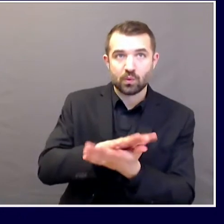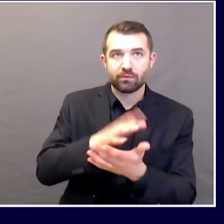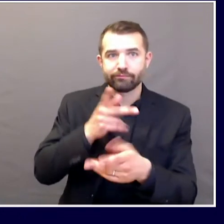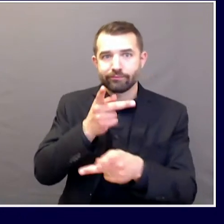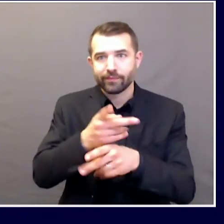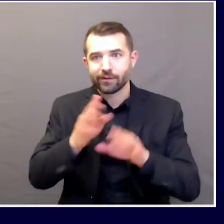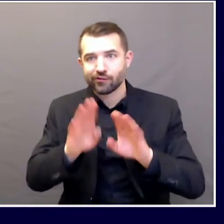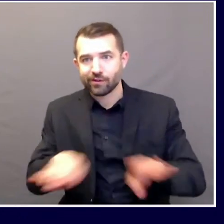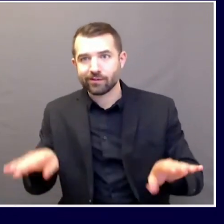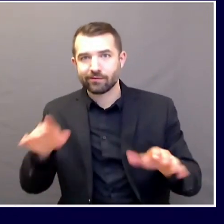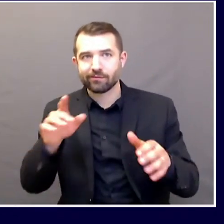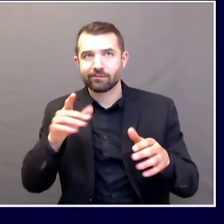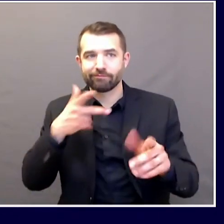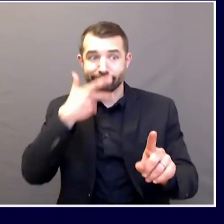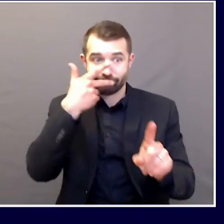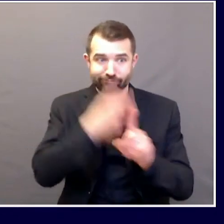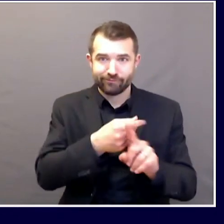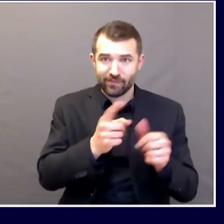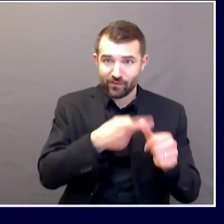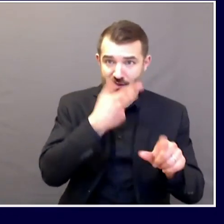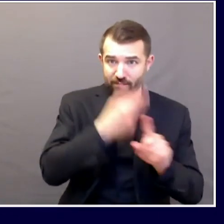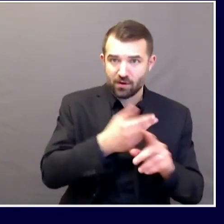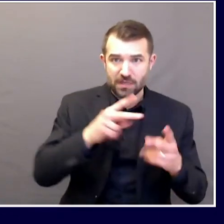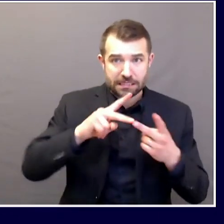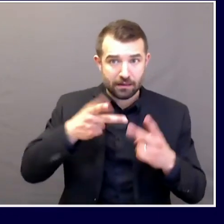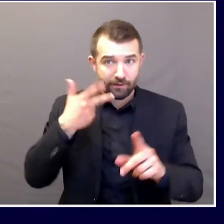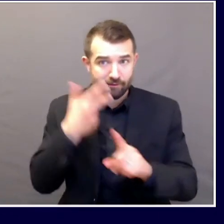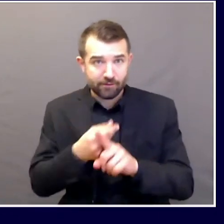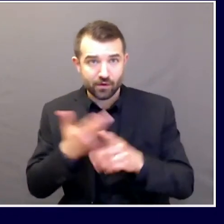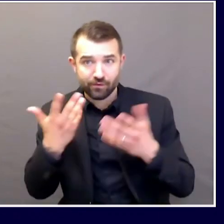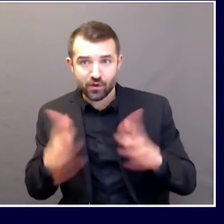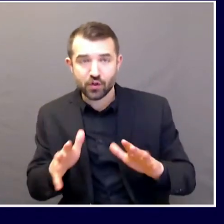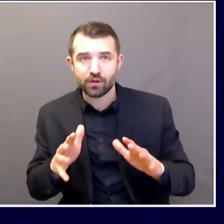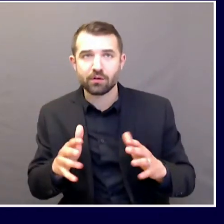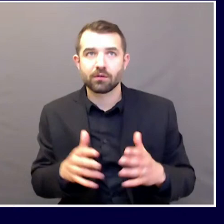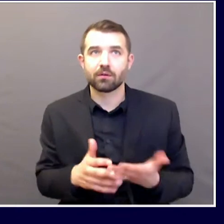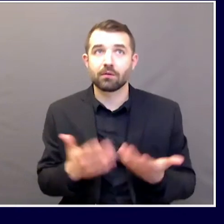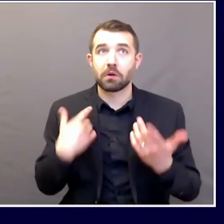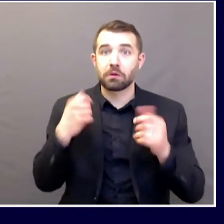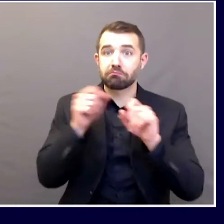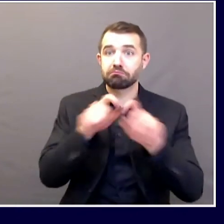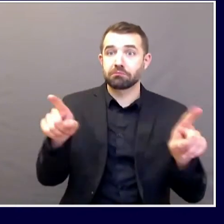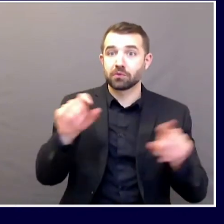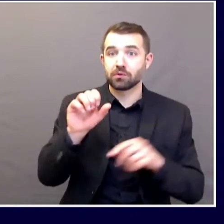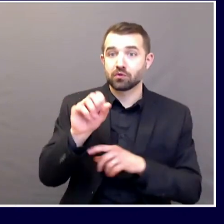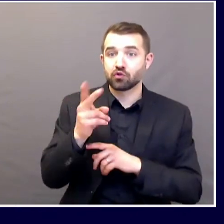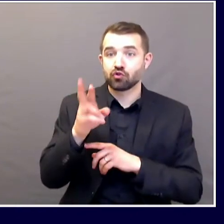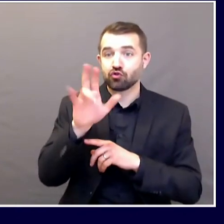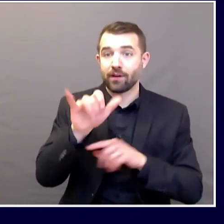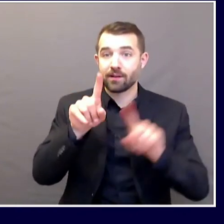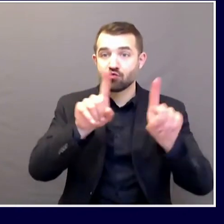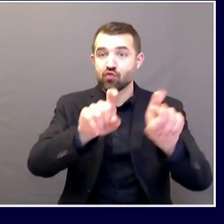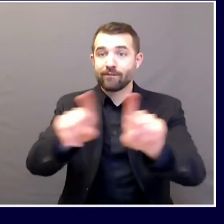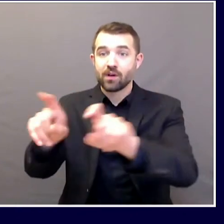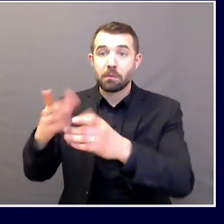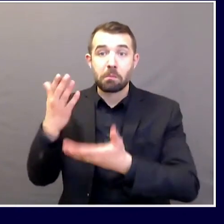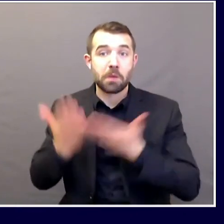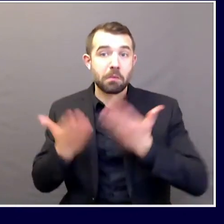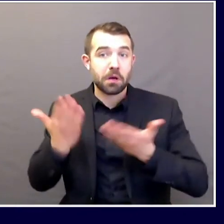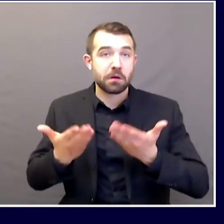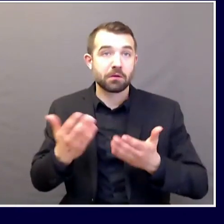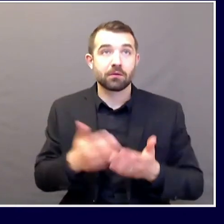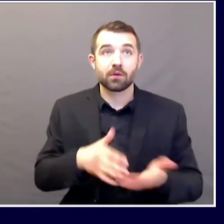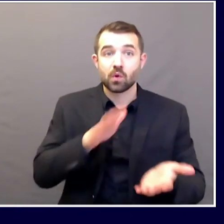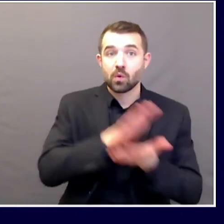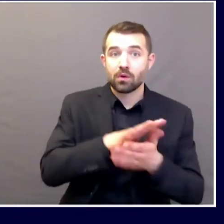of vaccine. We're looking at doing surveys and things of that nature, working with schools, working with the sites that have done those vaccines